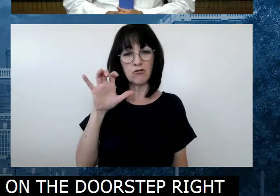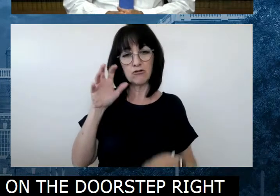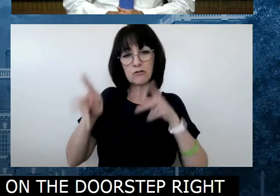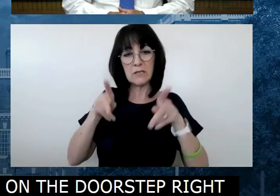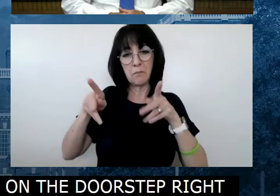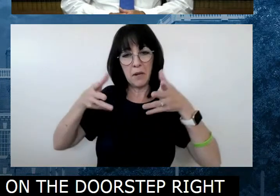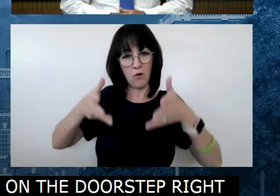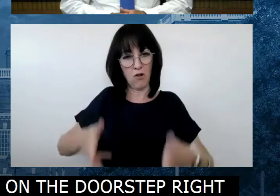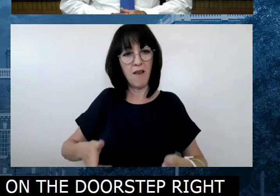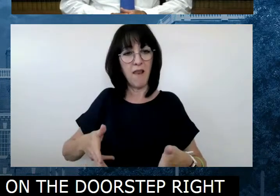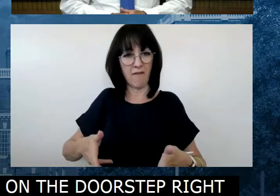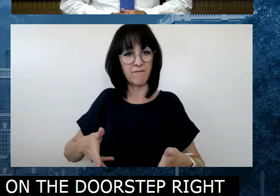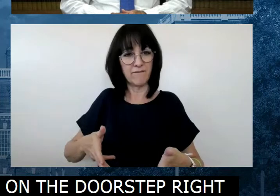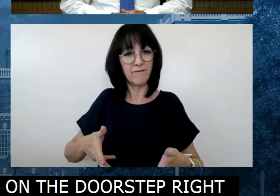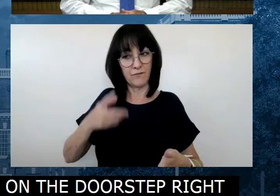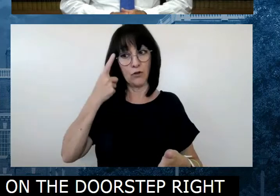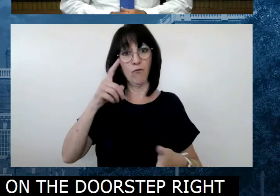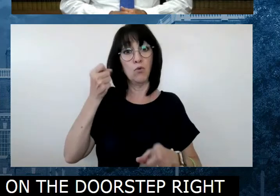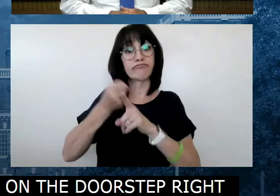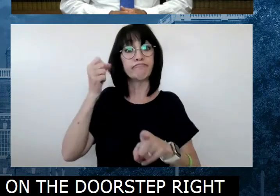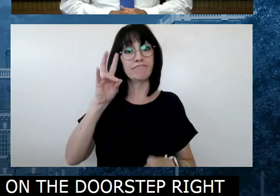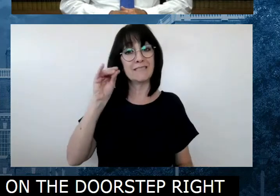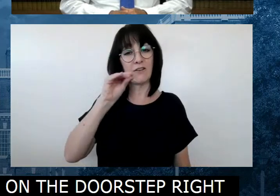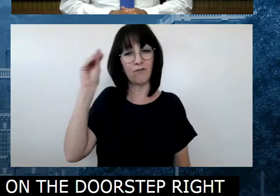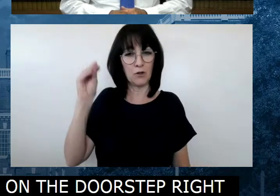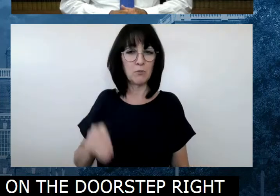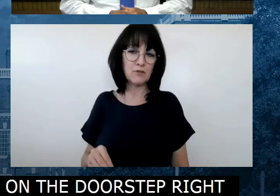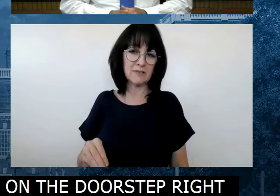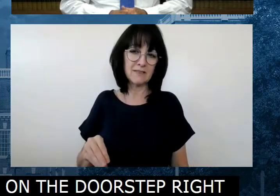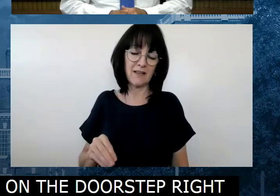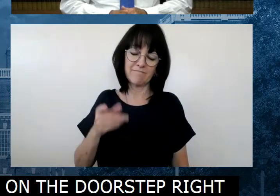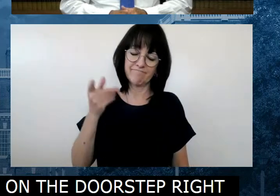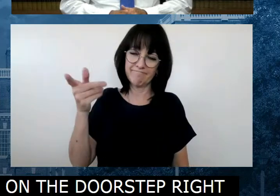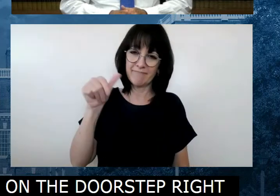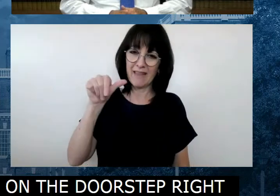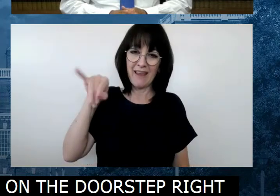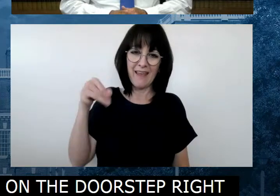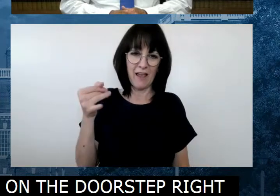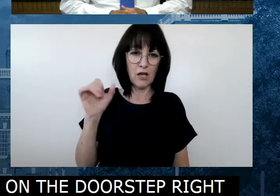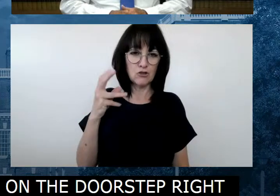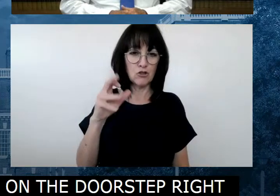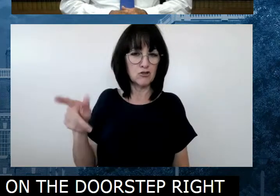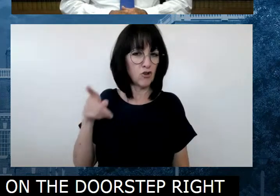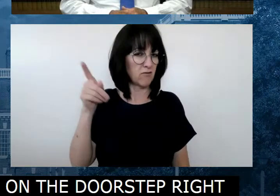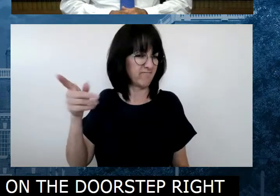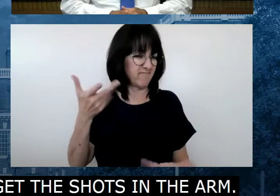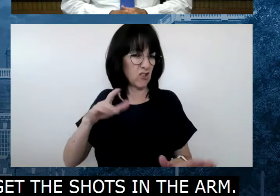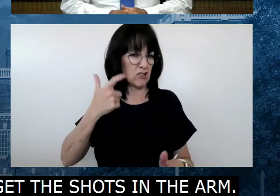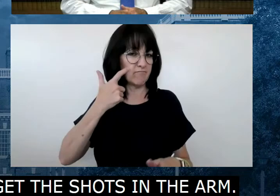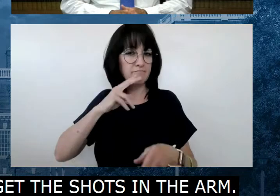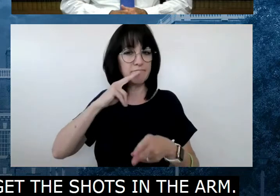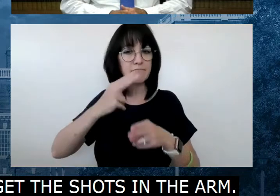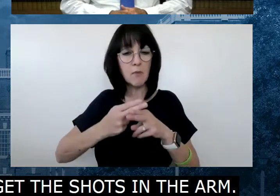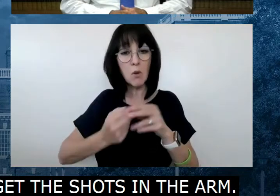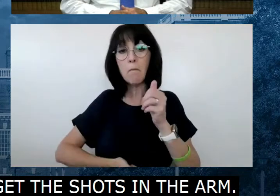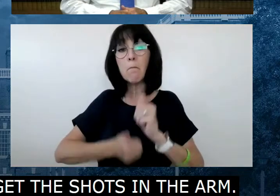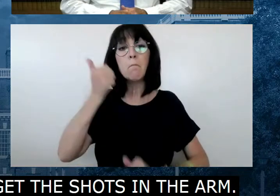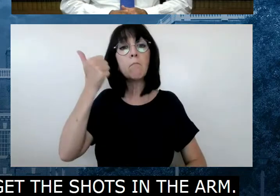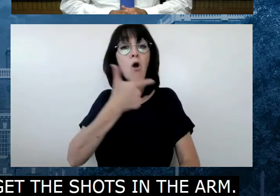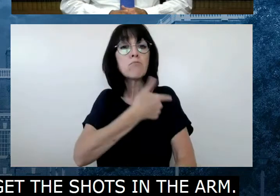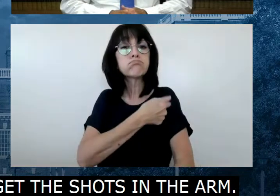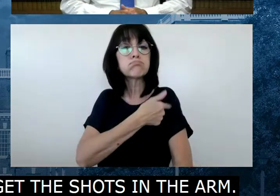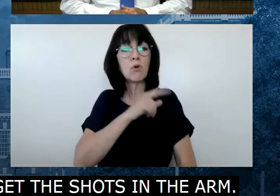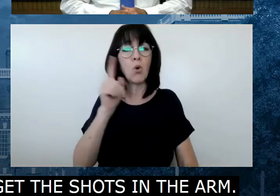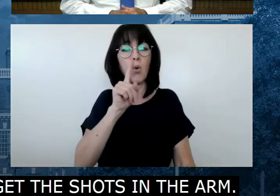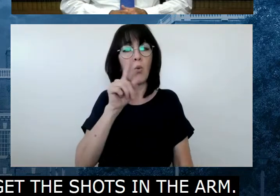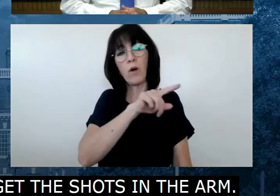team out there. As AJ said, most of the vaccinations right now are being done by our pharmacies across our state, 71%. That's